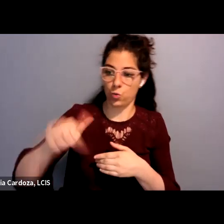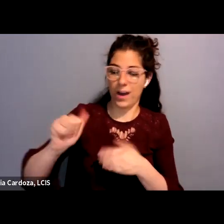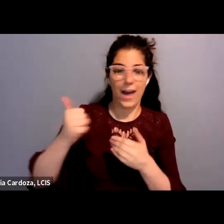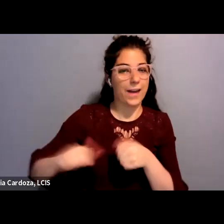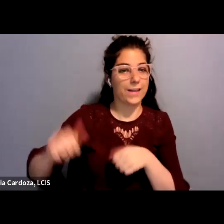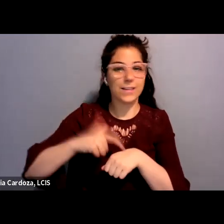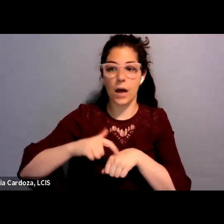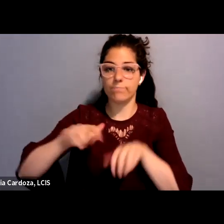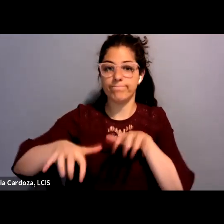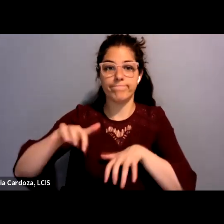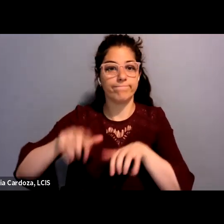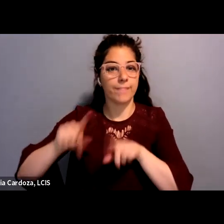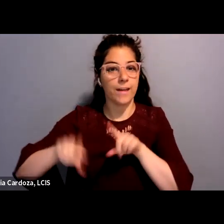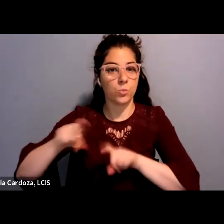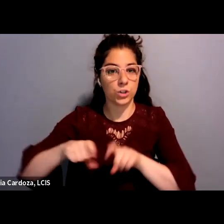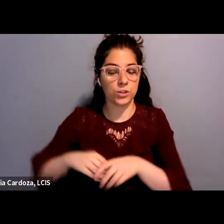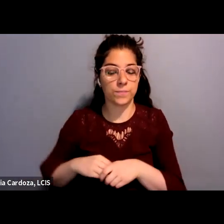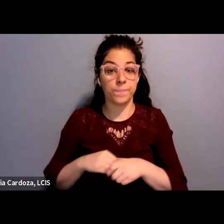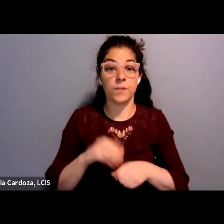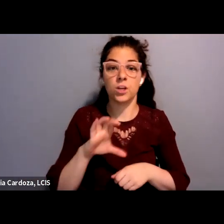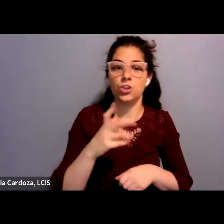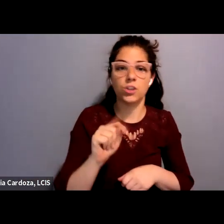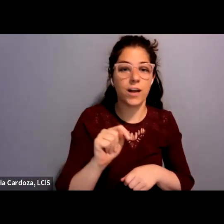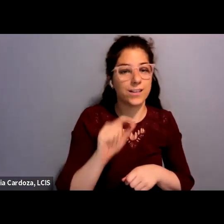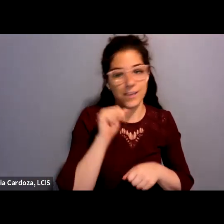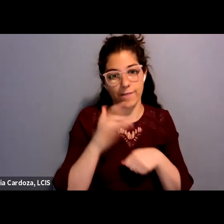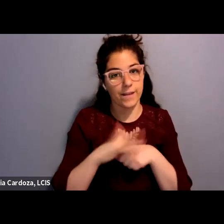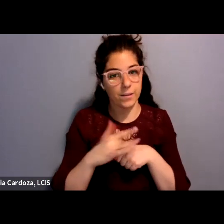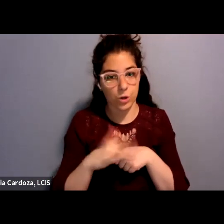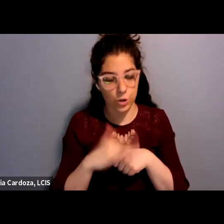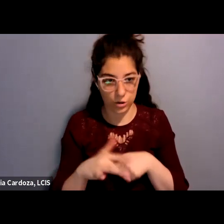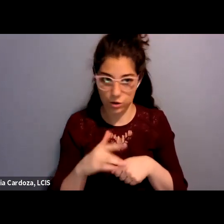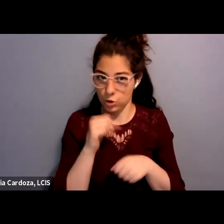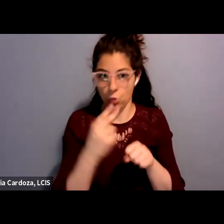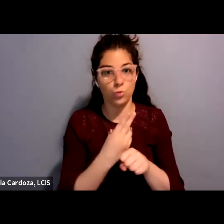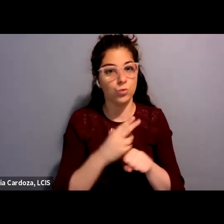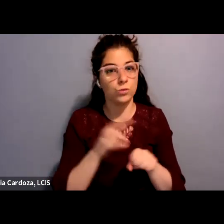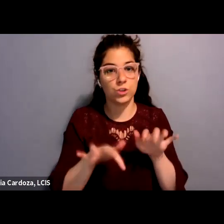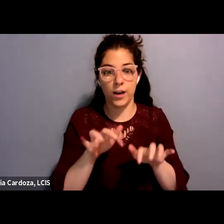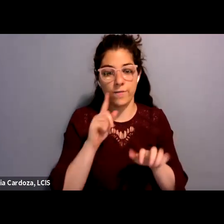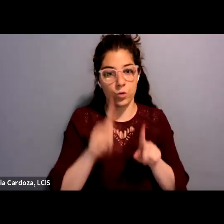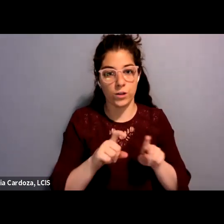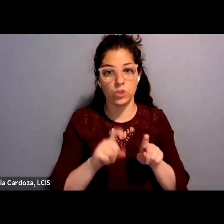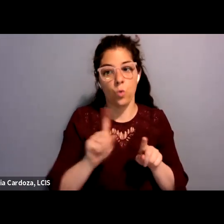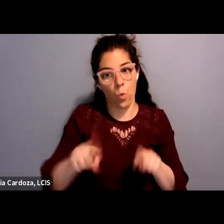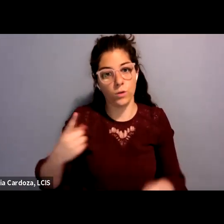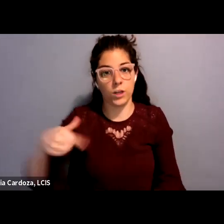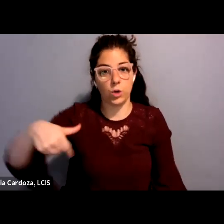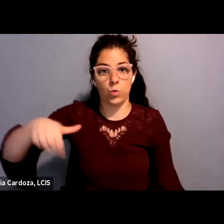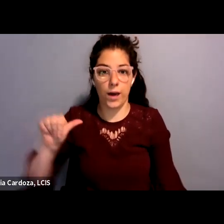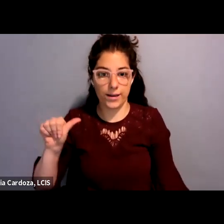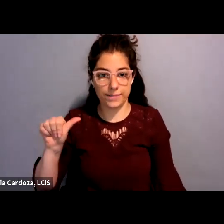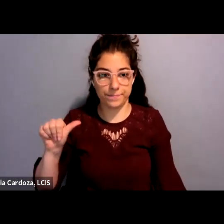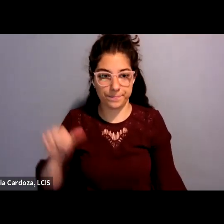event. The chat feature will not be available. Please do not use the chat for questions. Please use